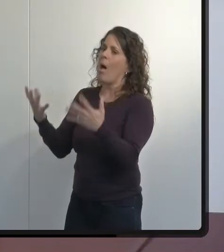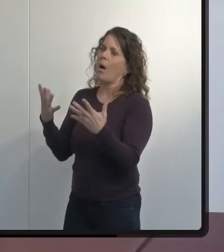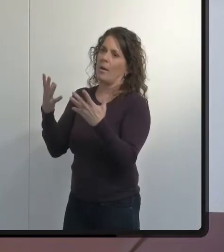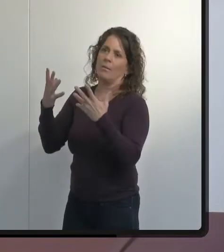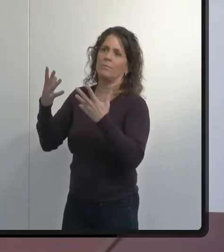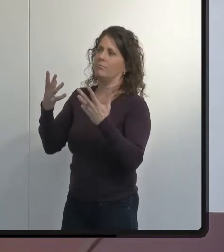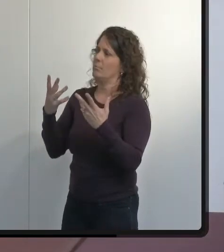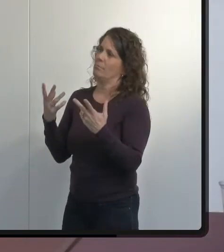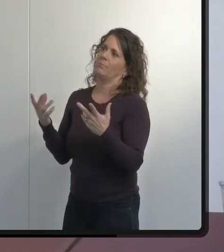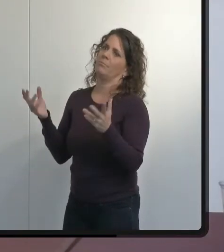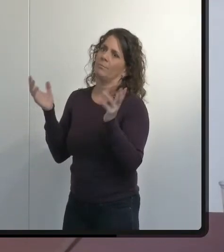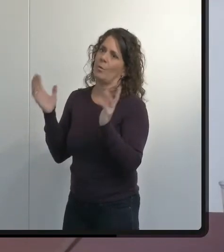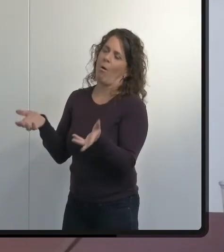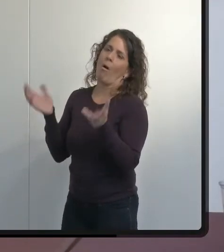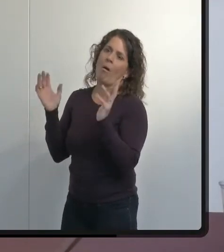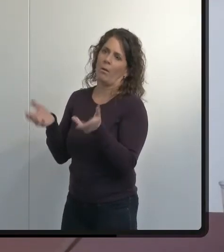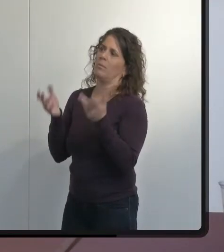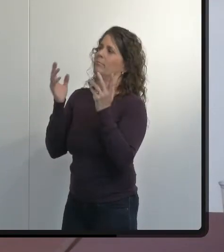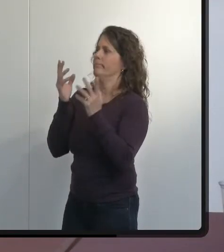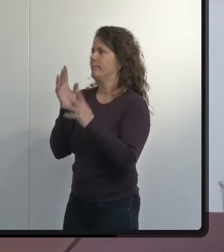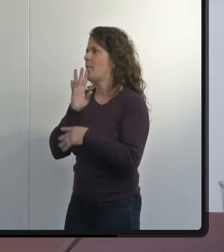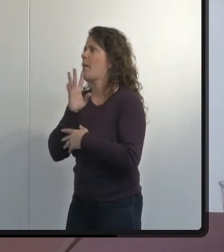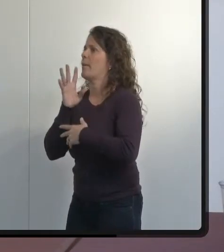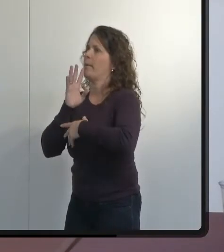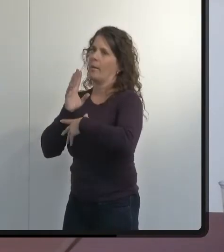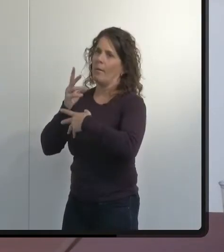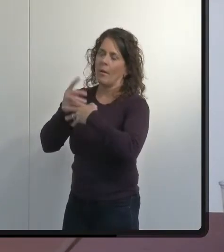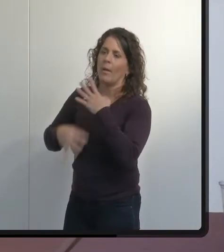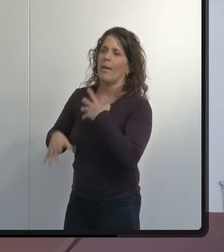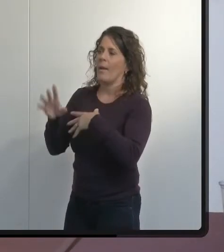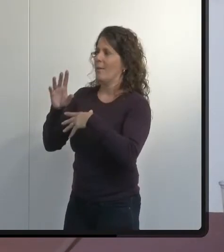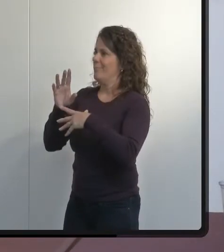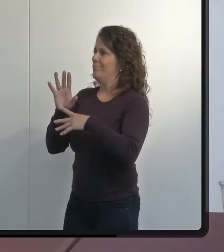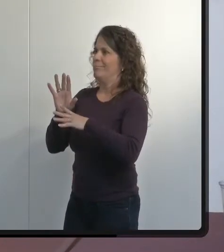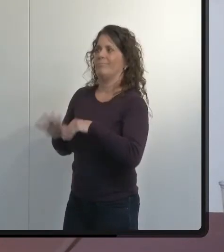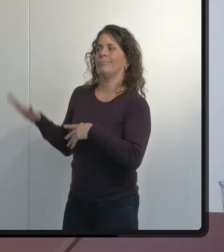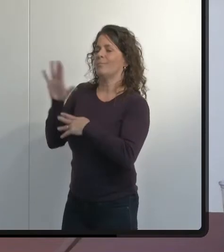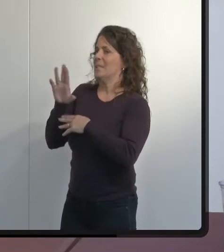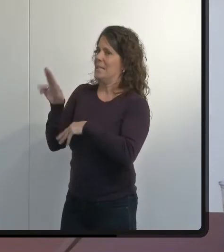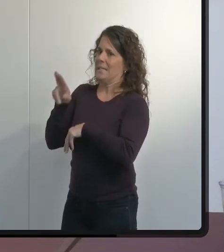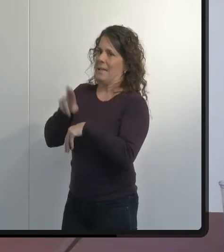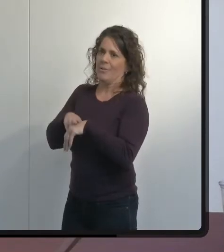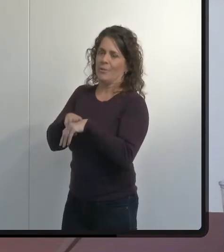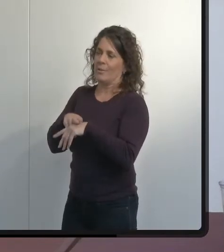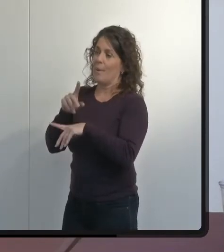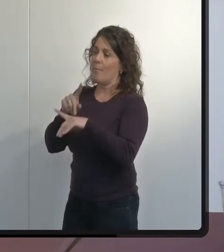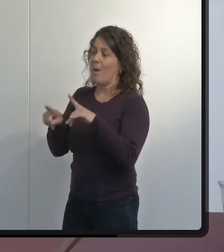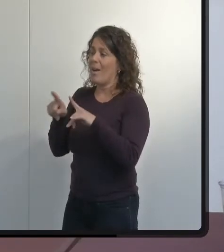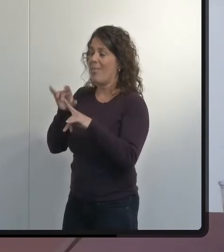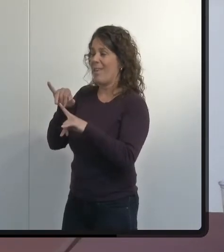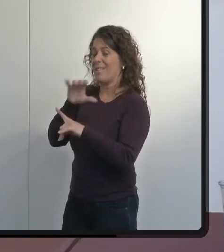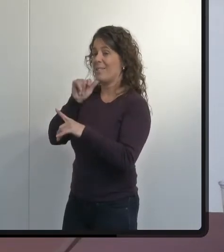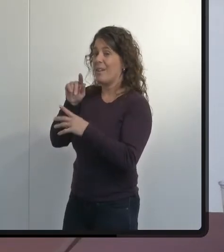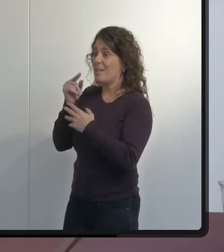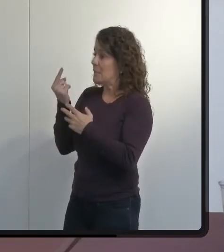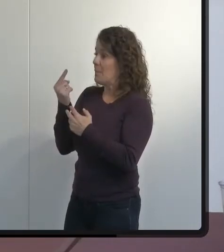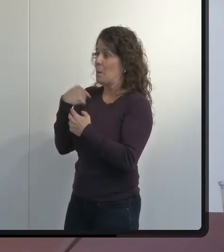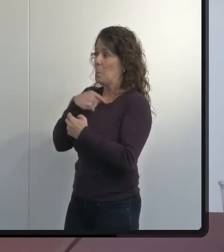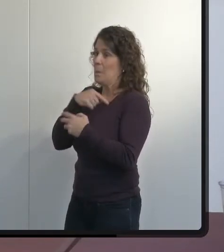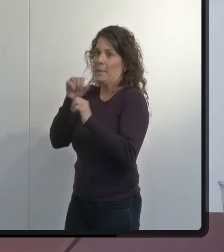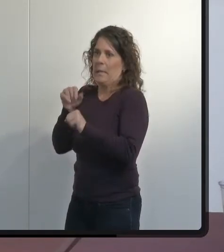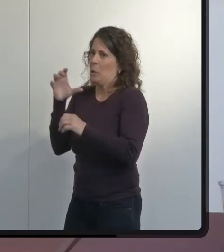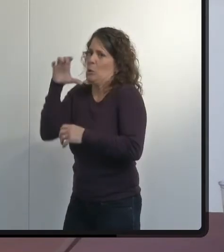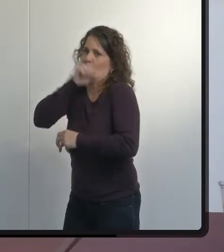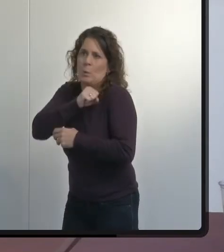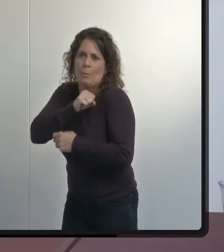national media, and people are excited about the prospect of this, but this is not something that is a soon